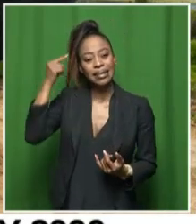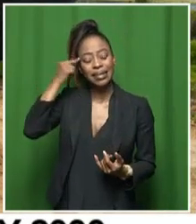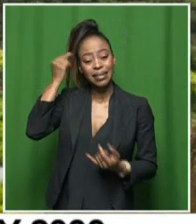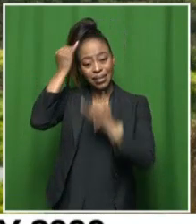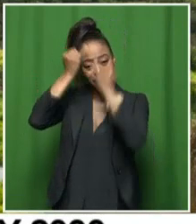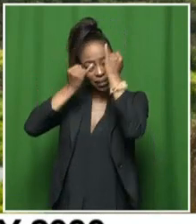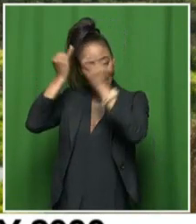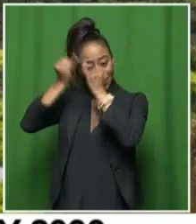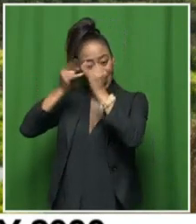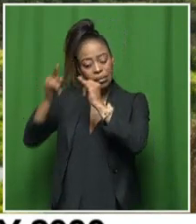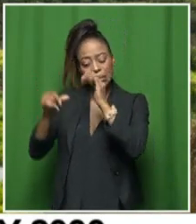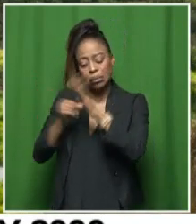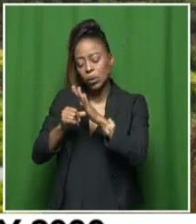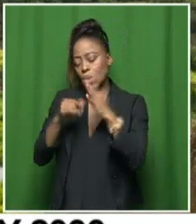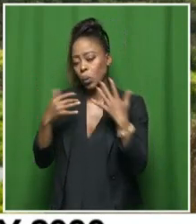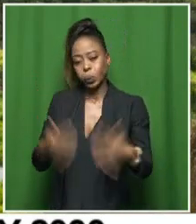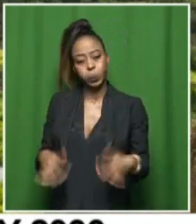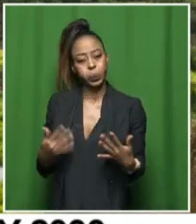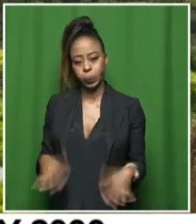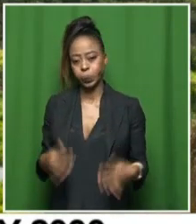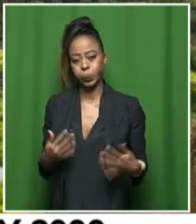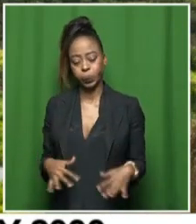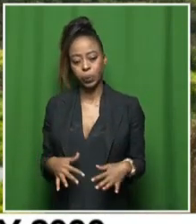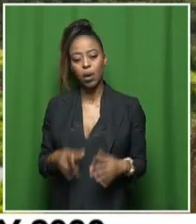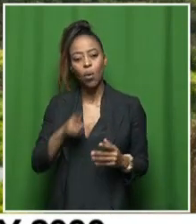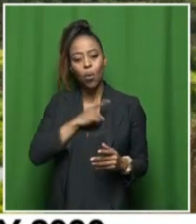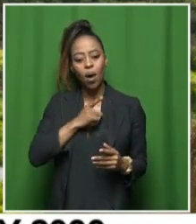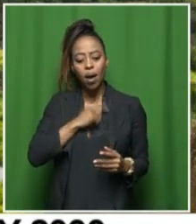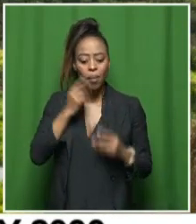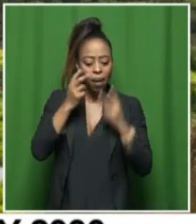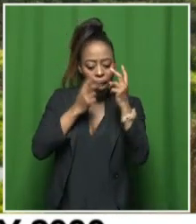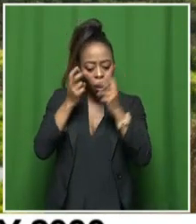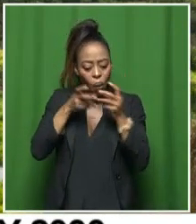innovation is the key to this, that we need to find innovative ways of